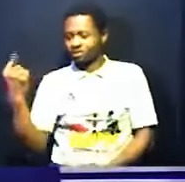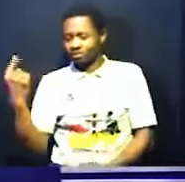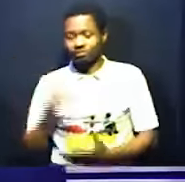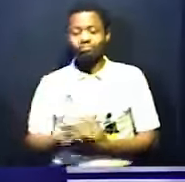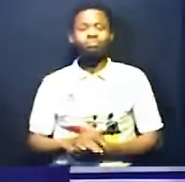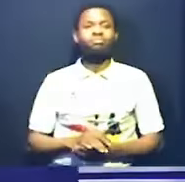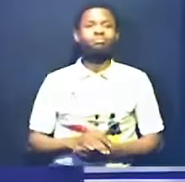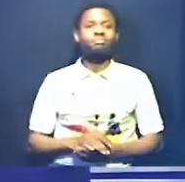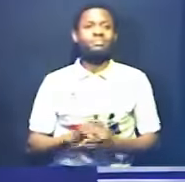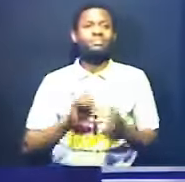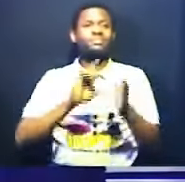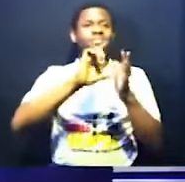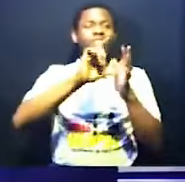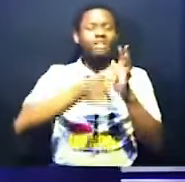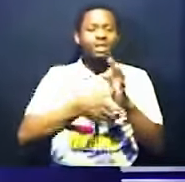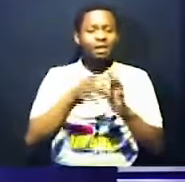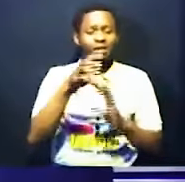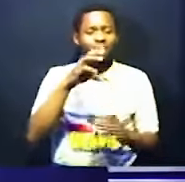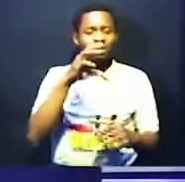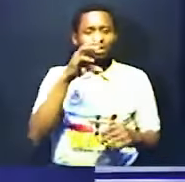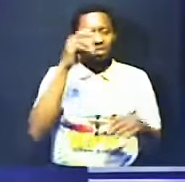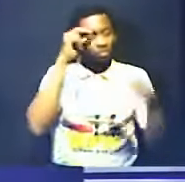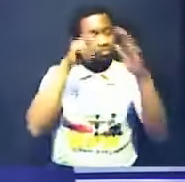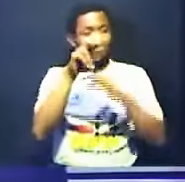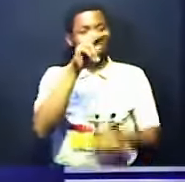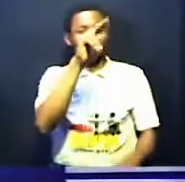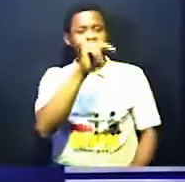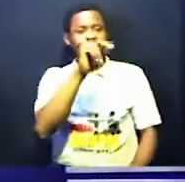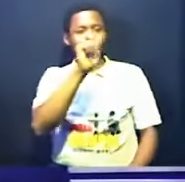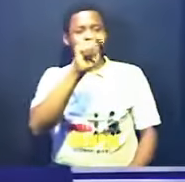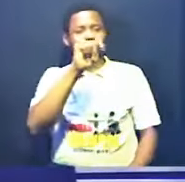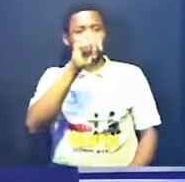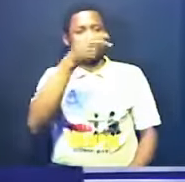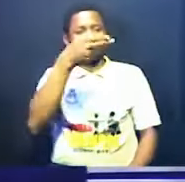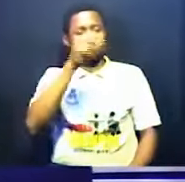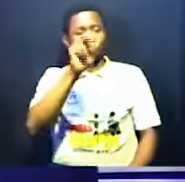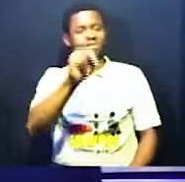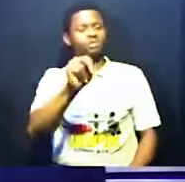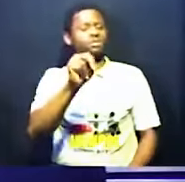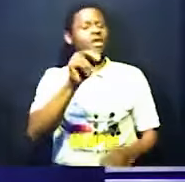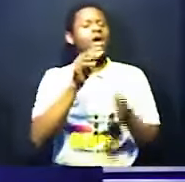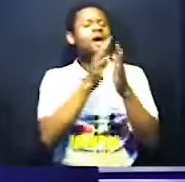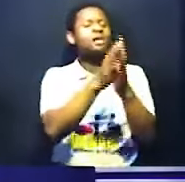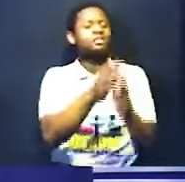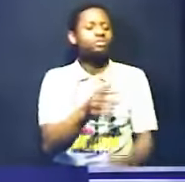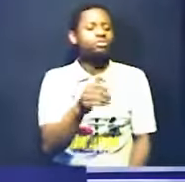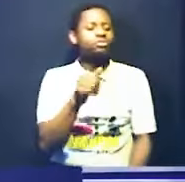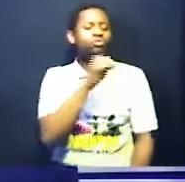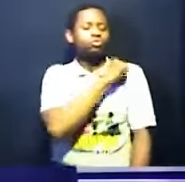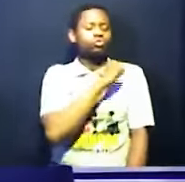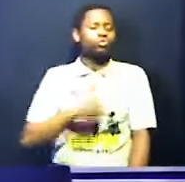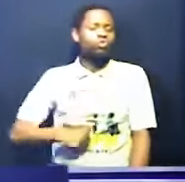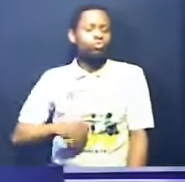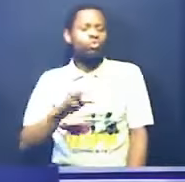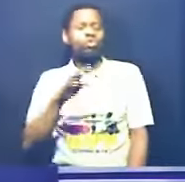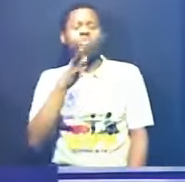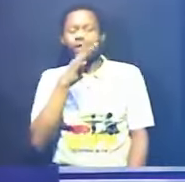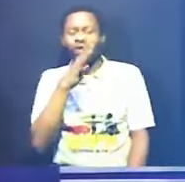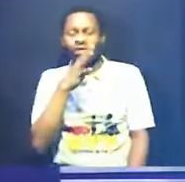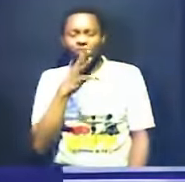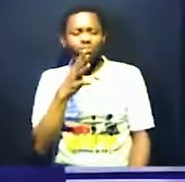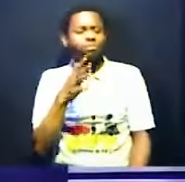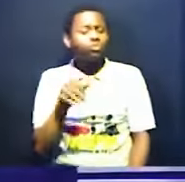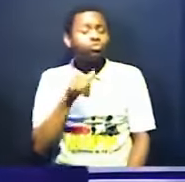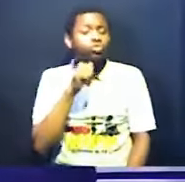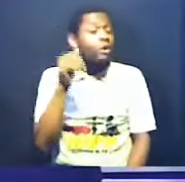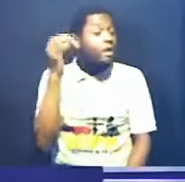Then Nathan asked Bathsheba, Solomon's mother, have you not heard that Adonijah, the son of